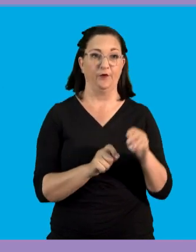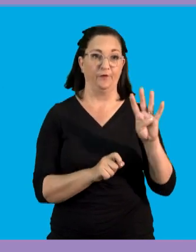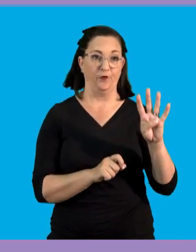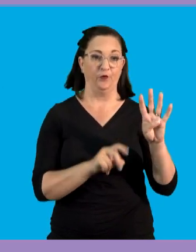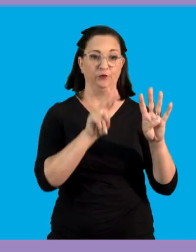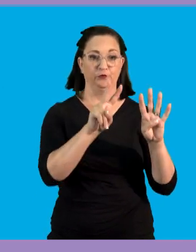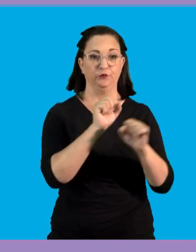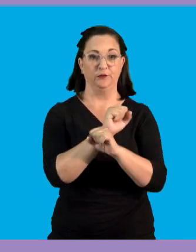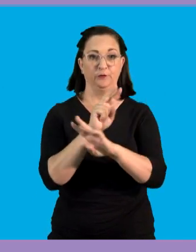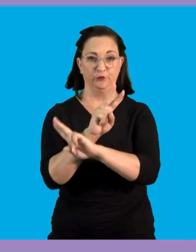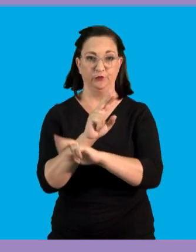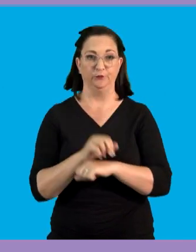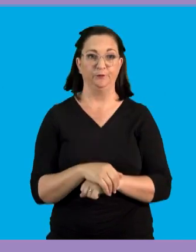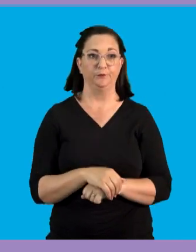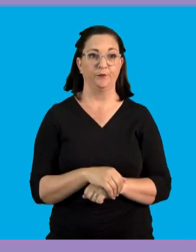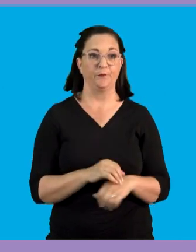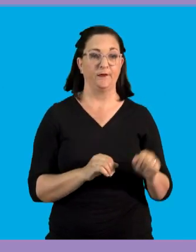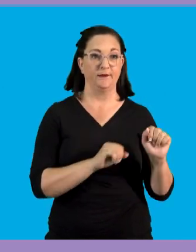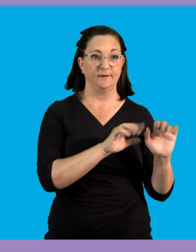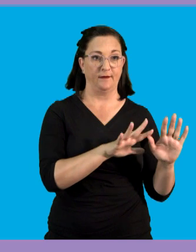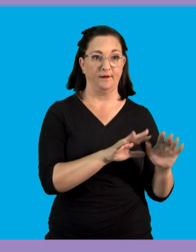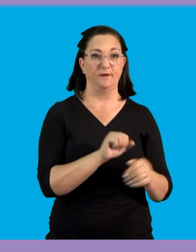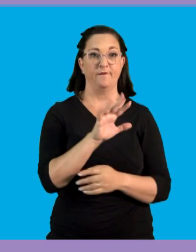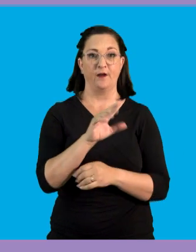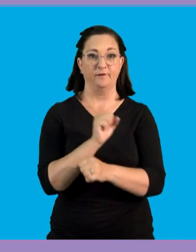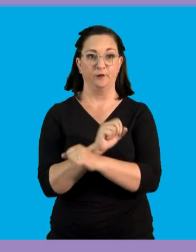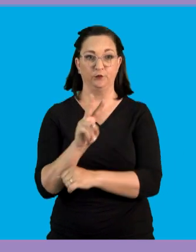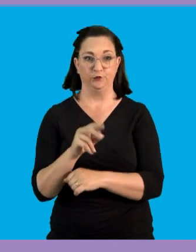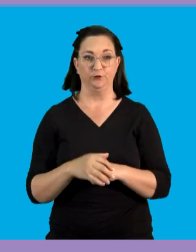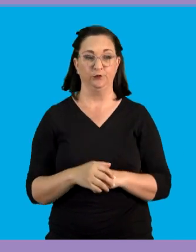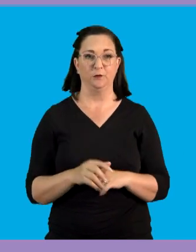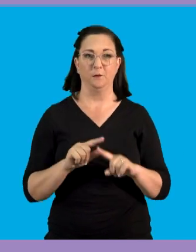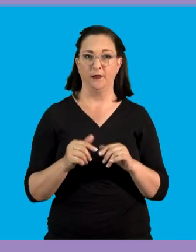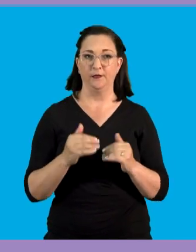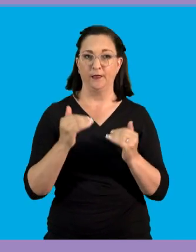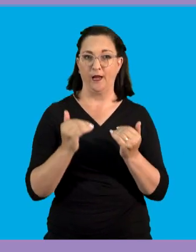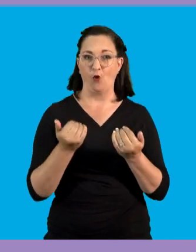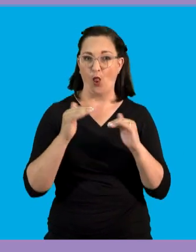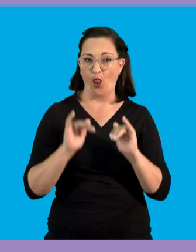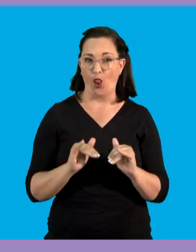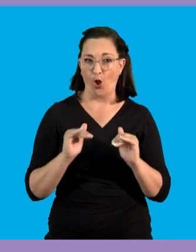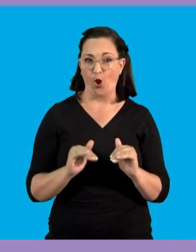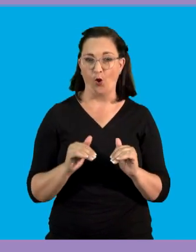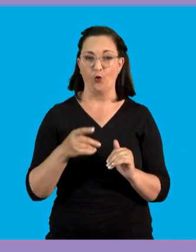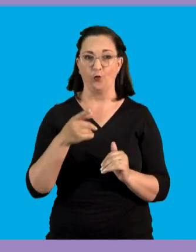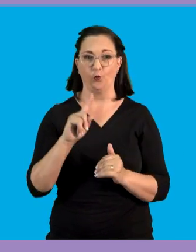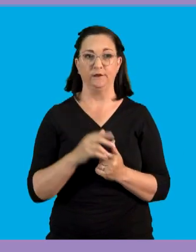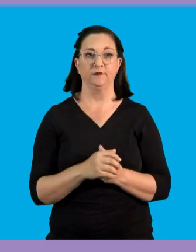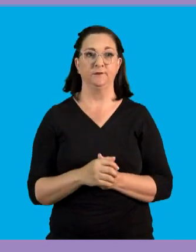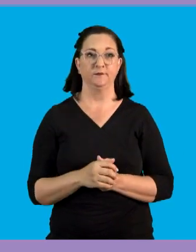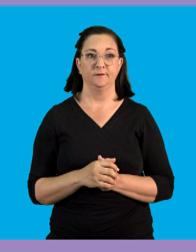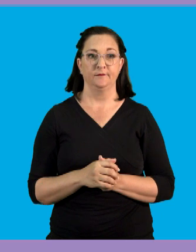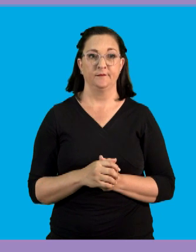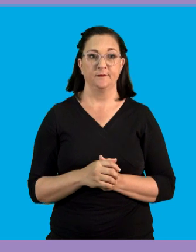prime factors. And if we remember how to find the lowest multiple between these 2, the lowest